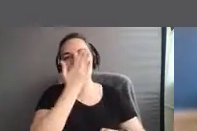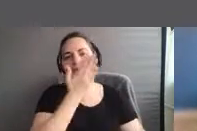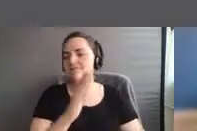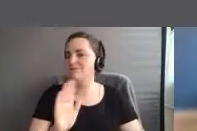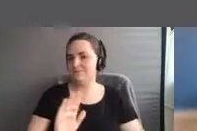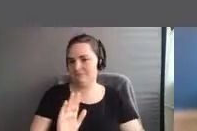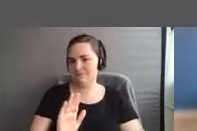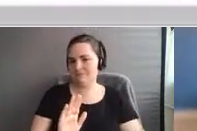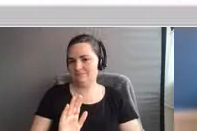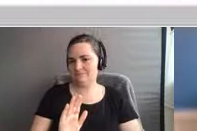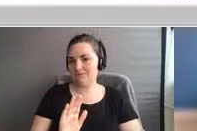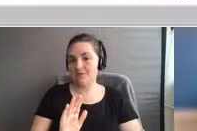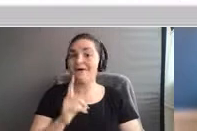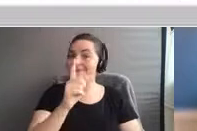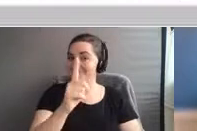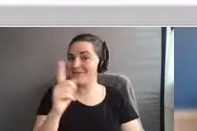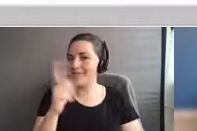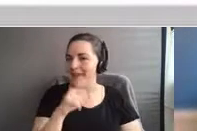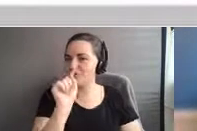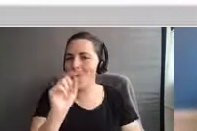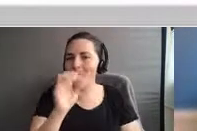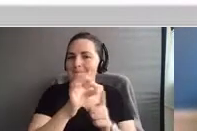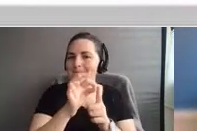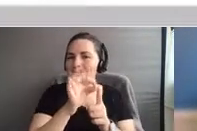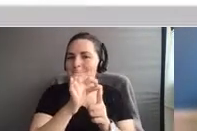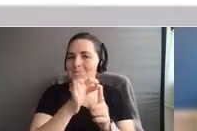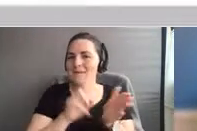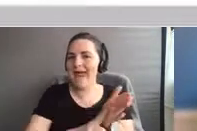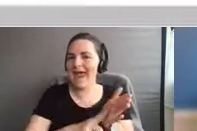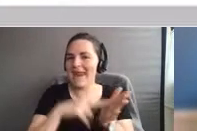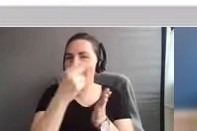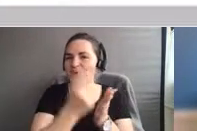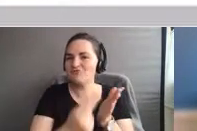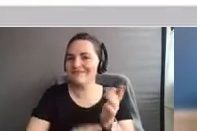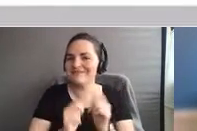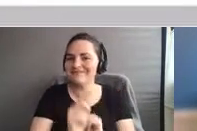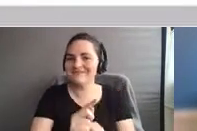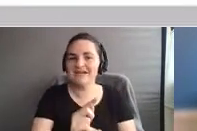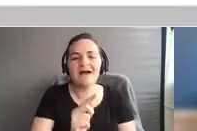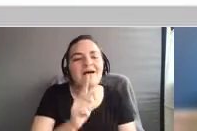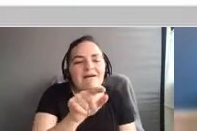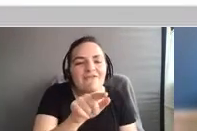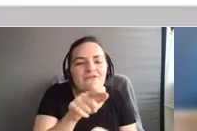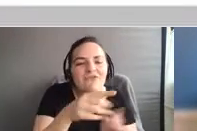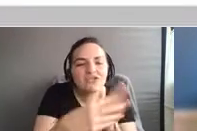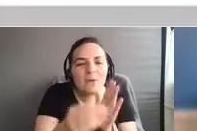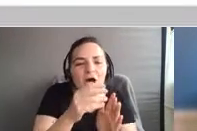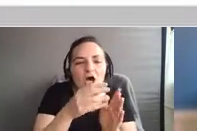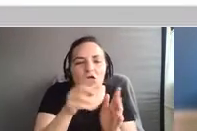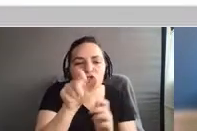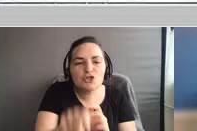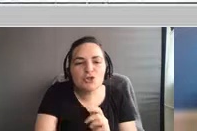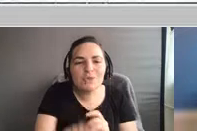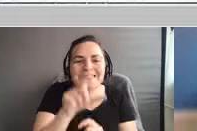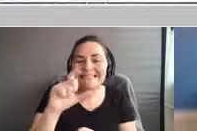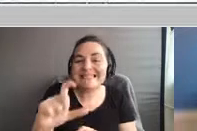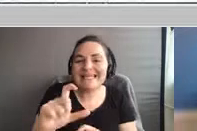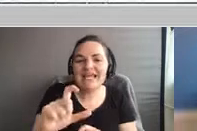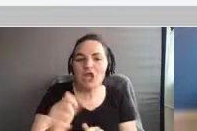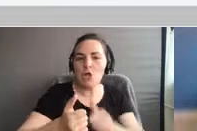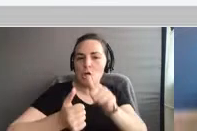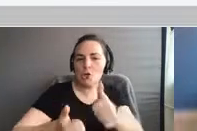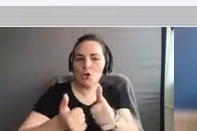portraits here. I love this. Student NC, academic strengths, good